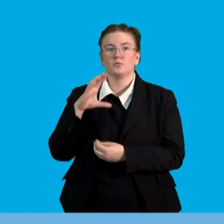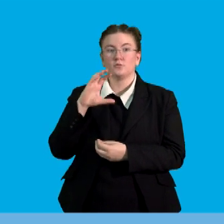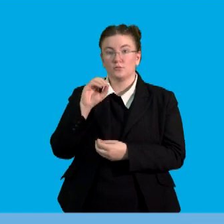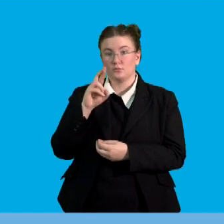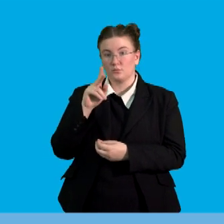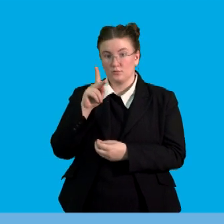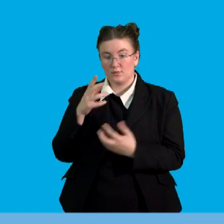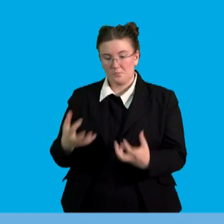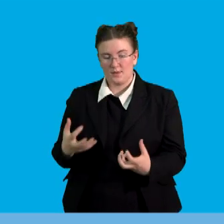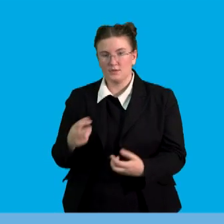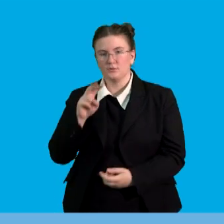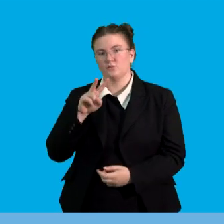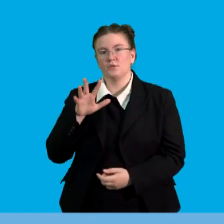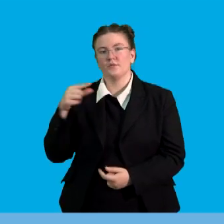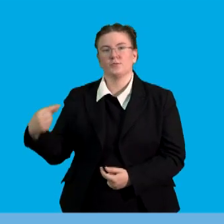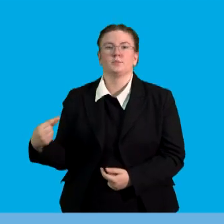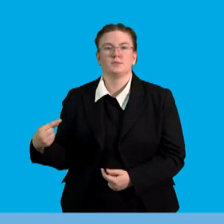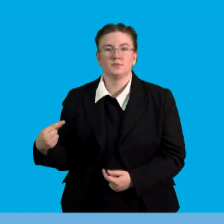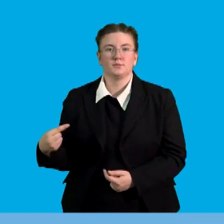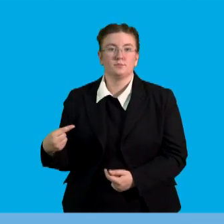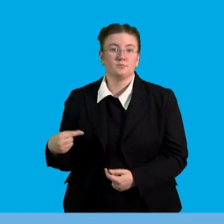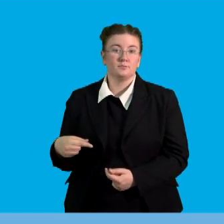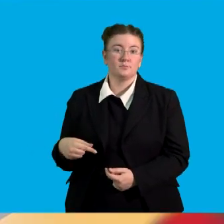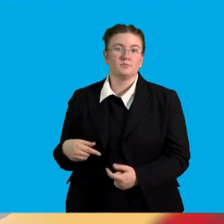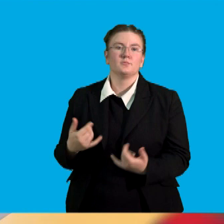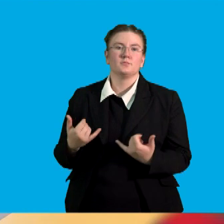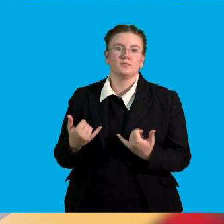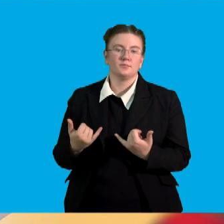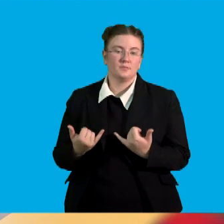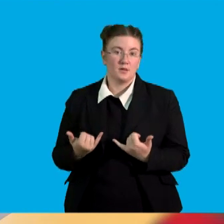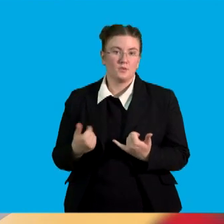and the mass of this coke is going to be 25 grams.